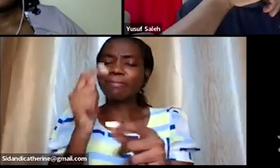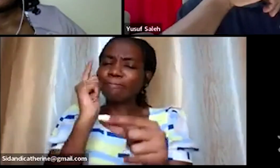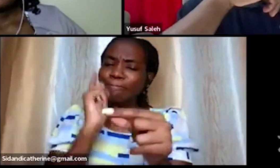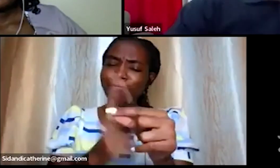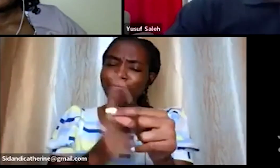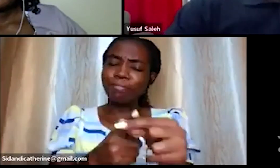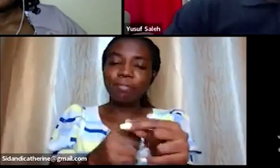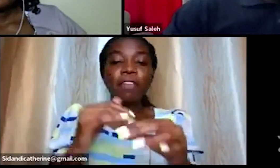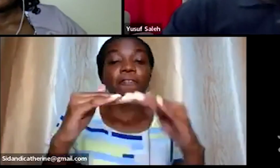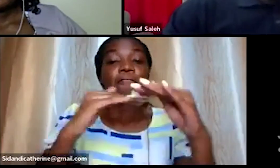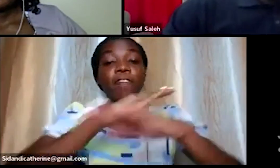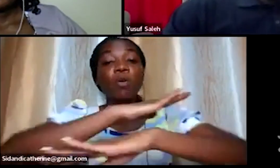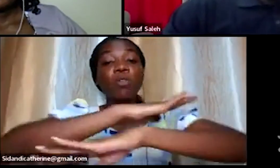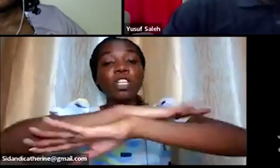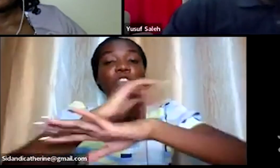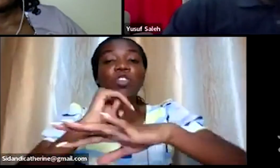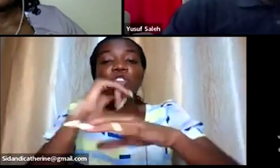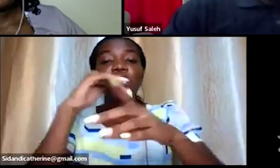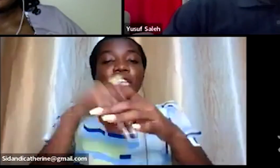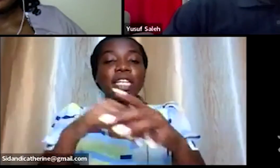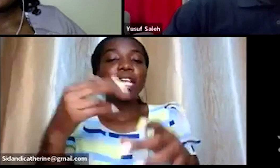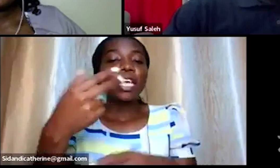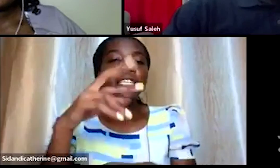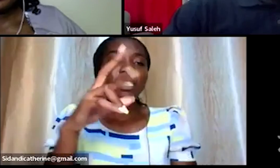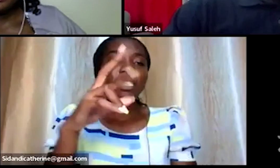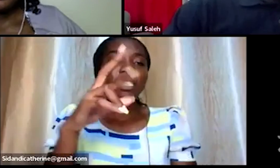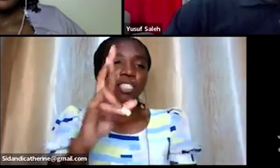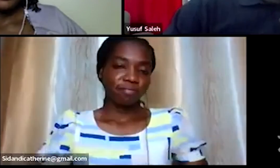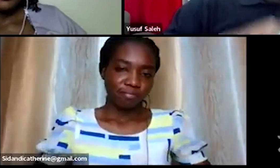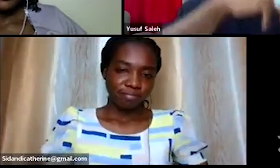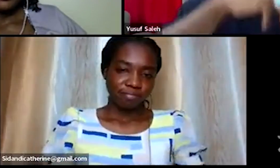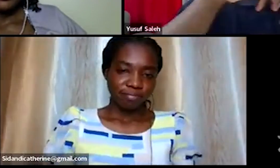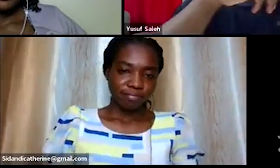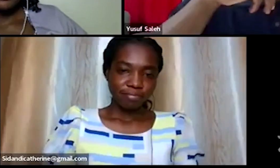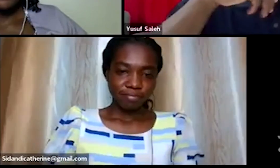foundation is not in HR. Grace?